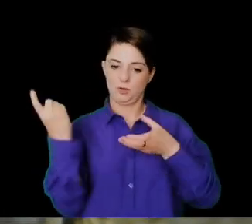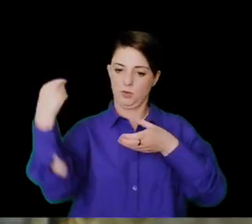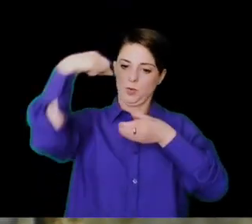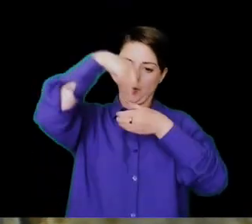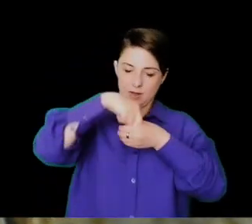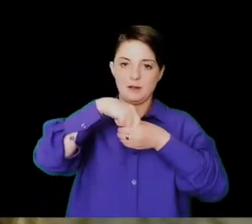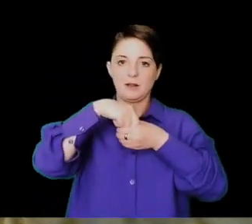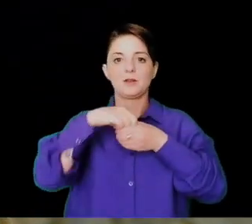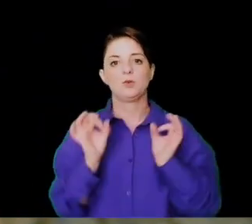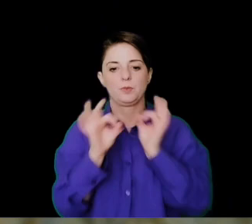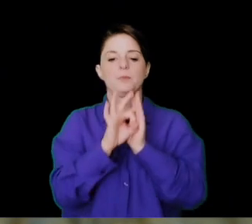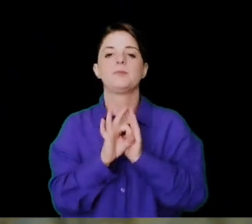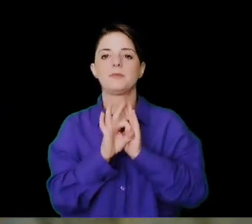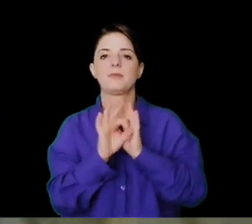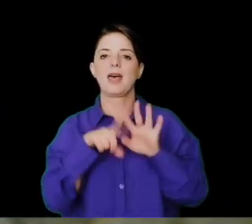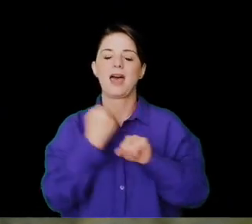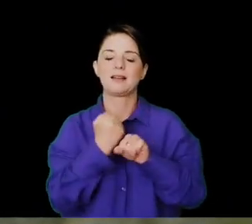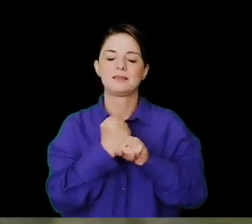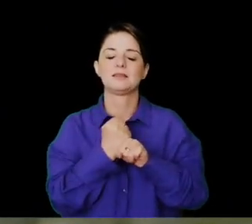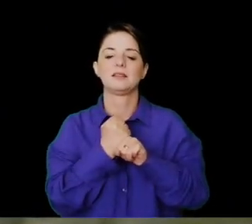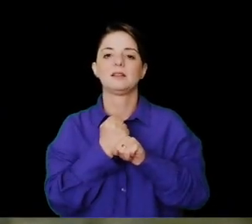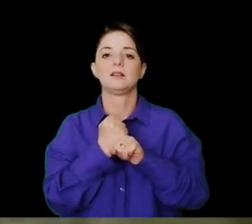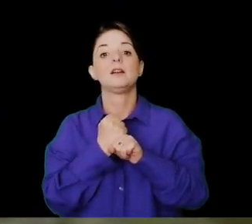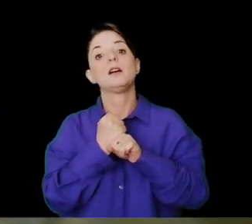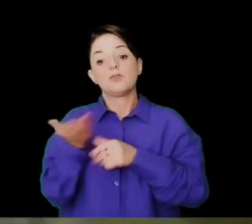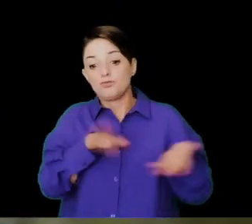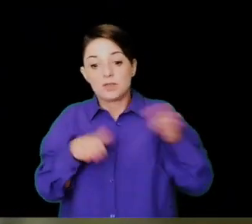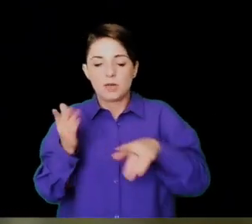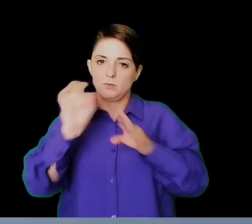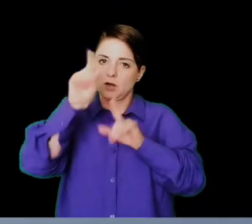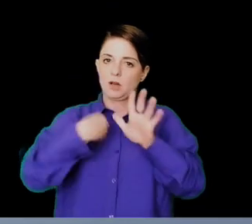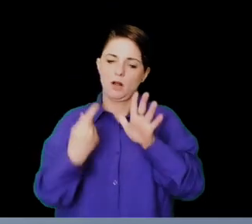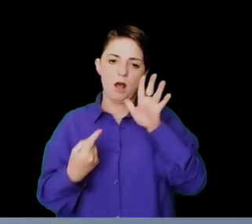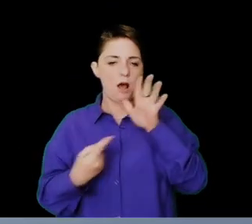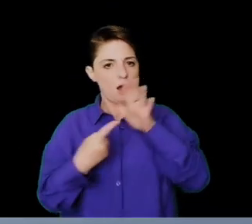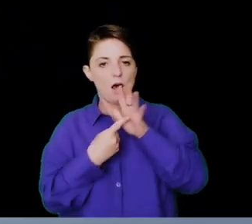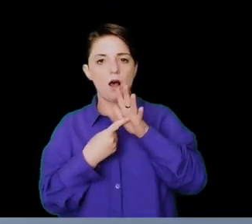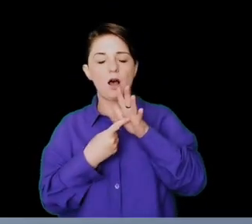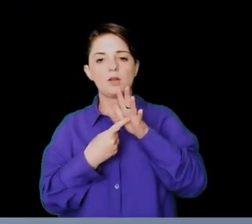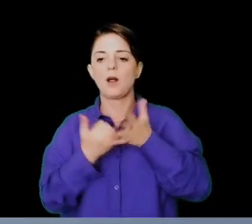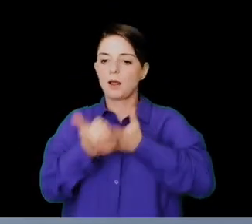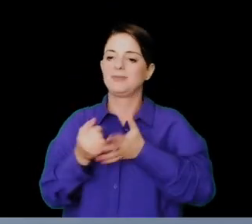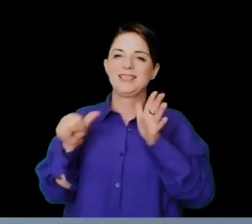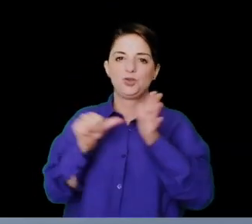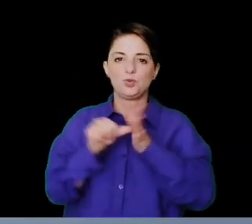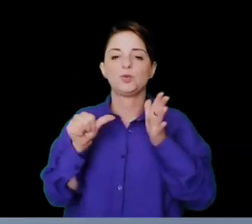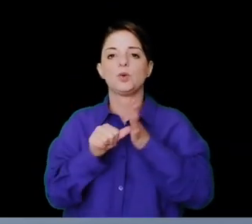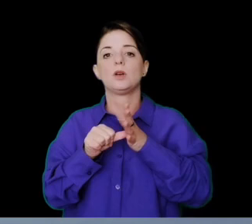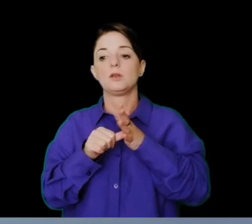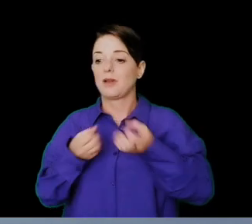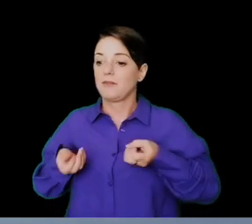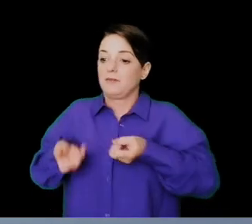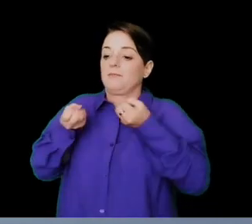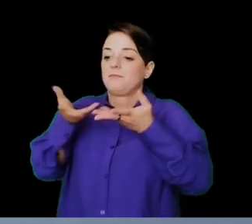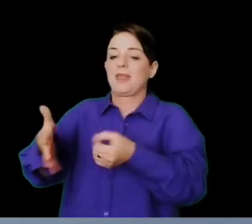take in the sperm in order to fertilise her eggs. The Solent Oyster Restoration Project is really important to help overcome this